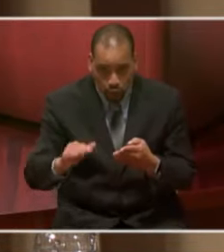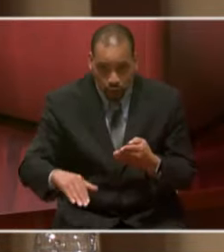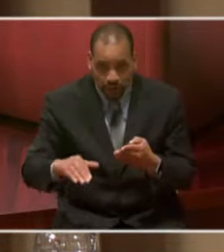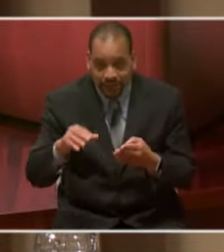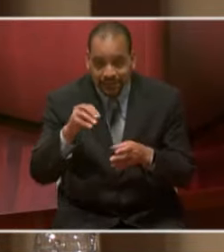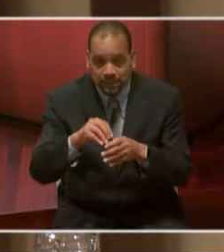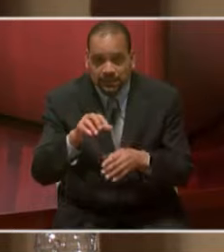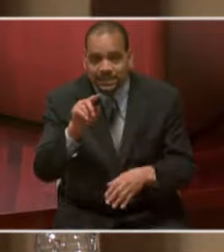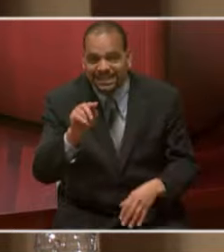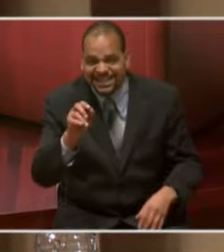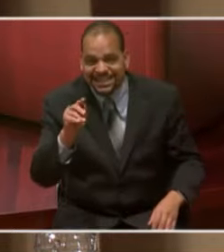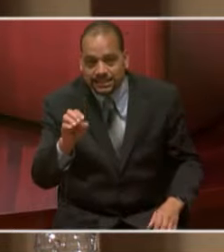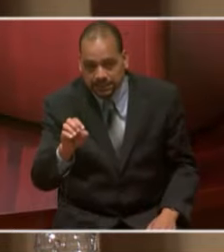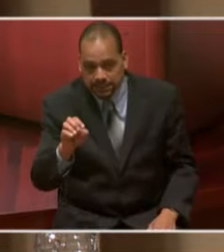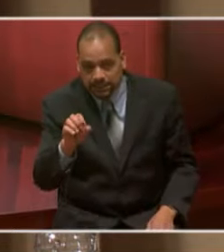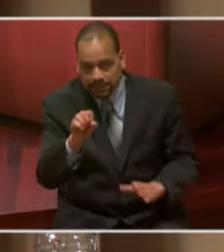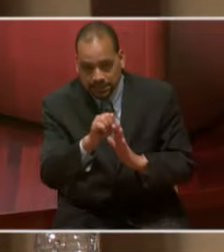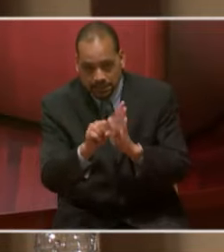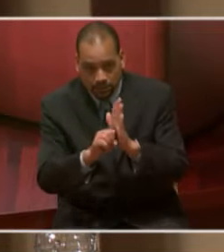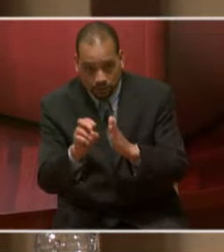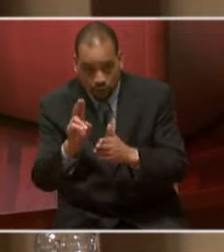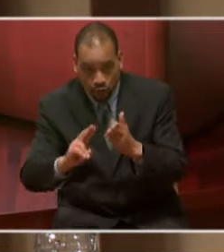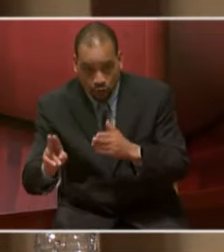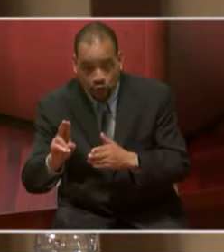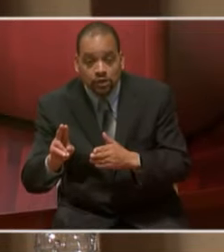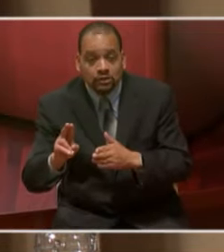We arrived in downtown Montgomery.